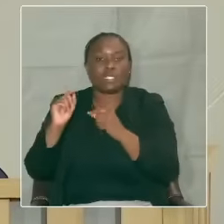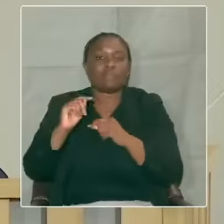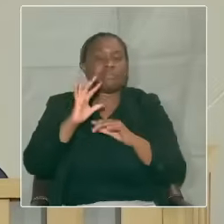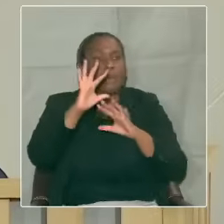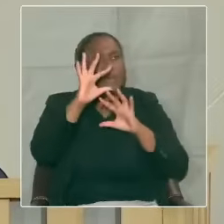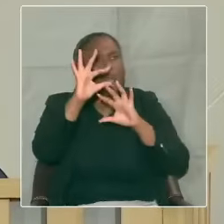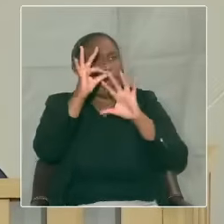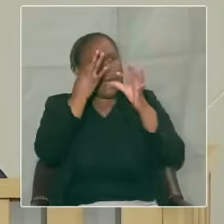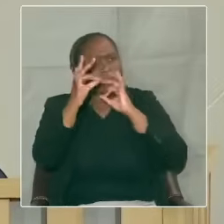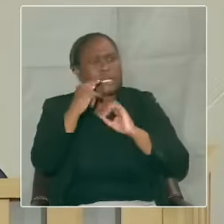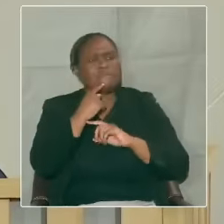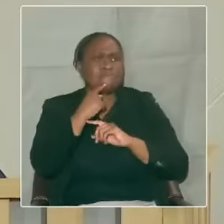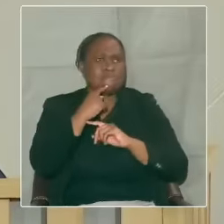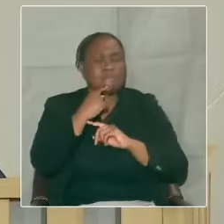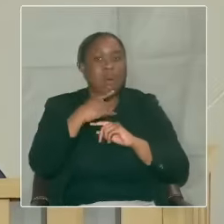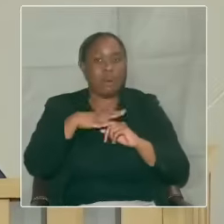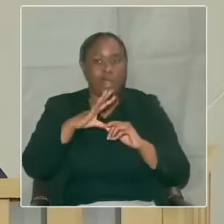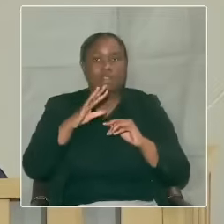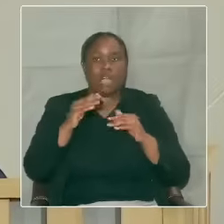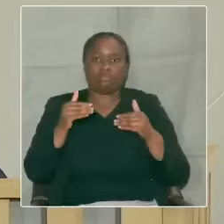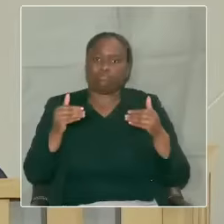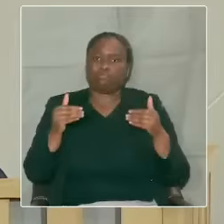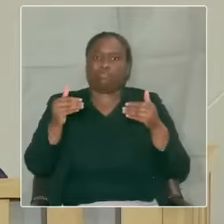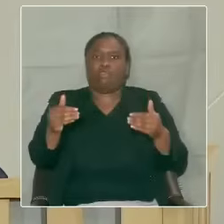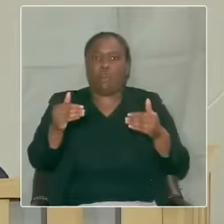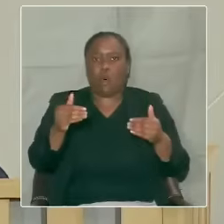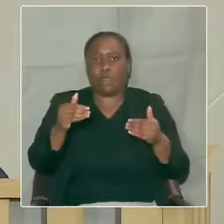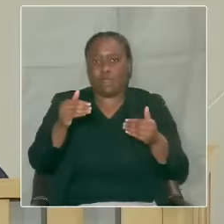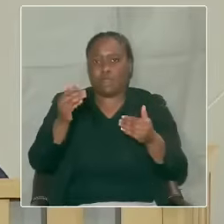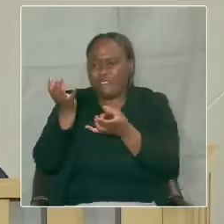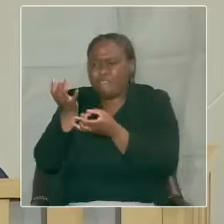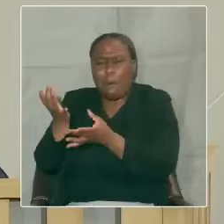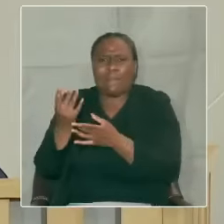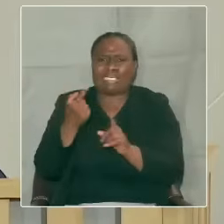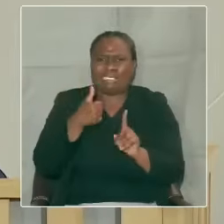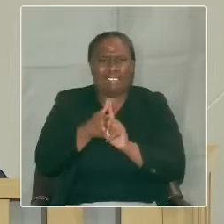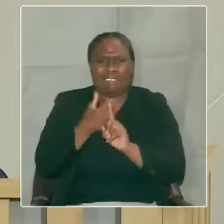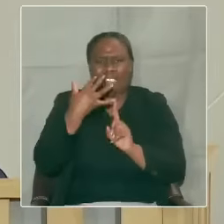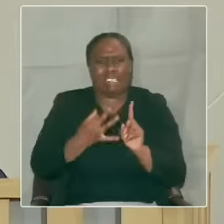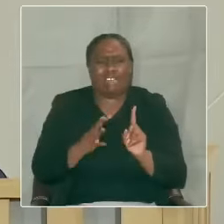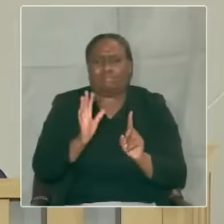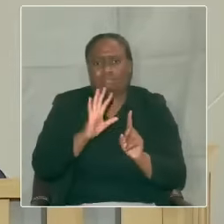we are now moving forward. So it was necessary that he informed them. They just don't left outside.